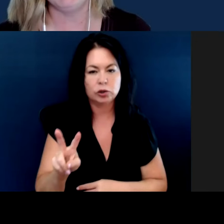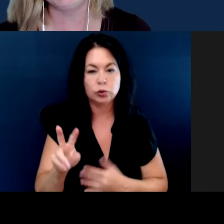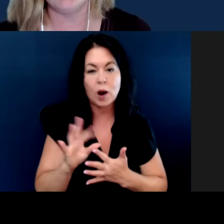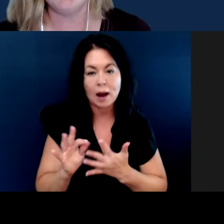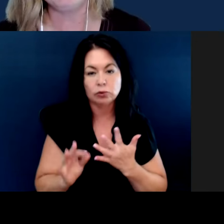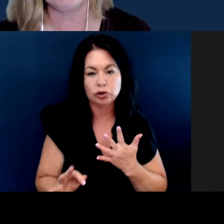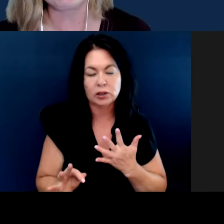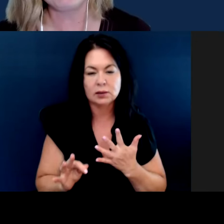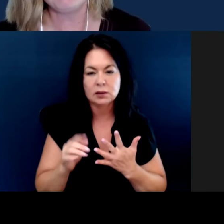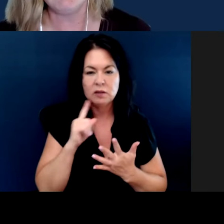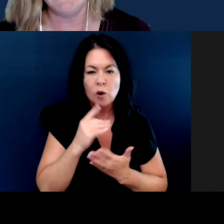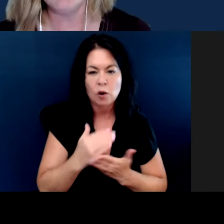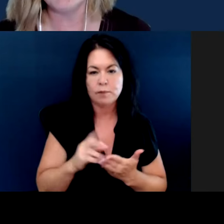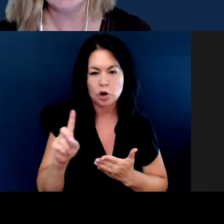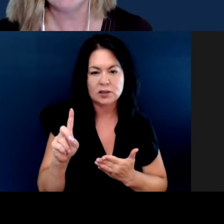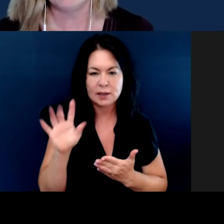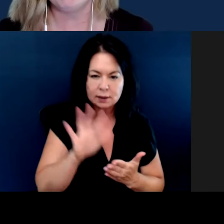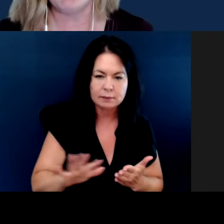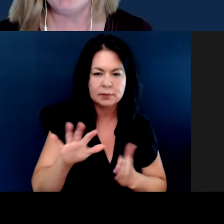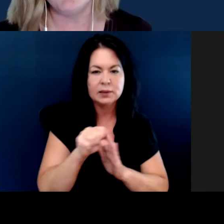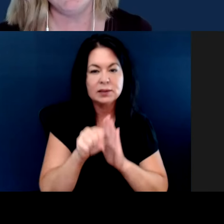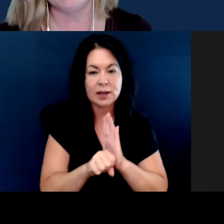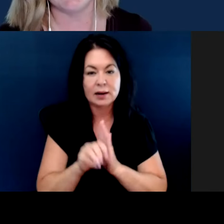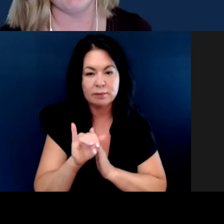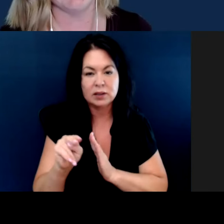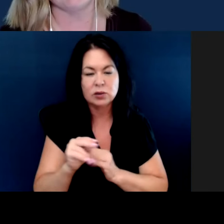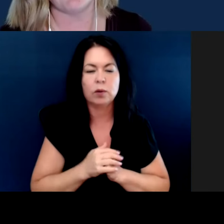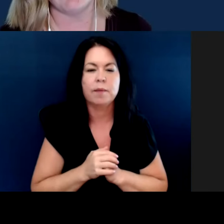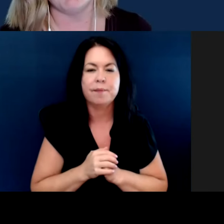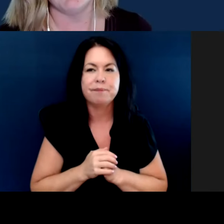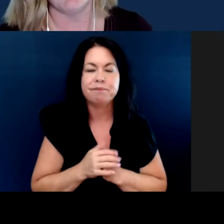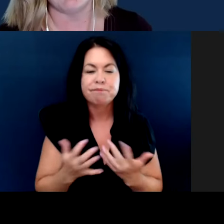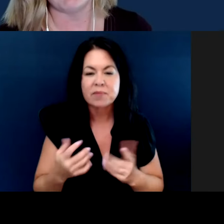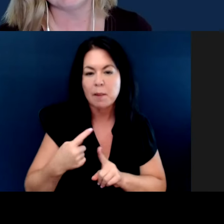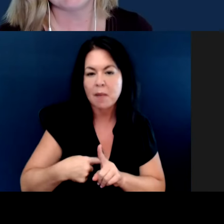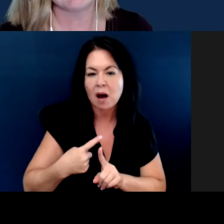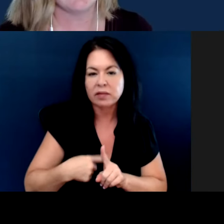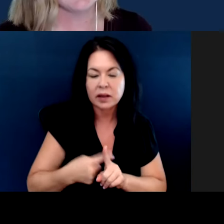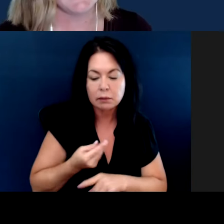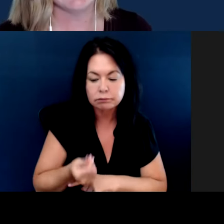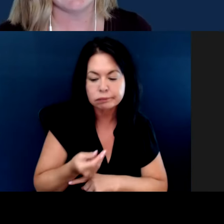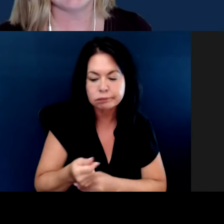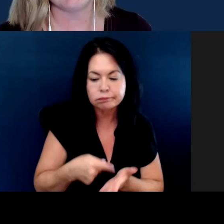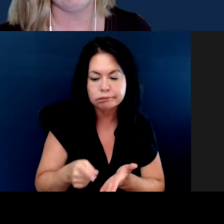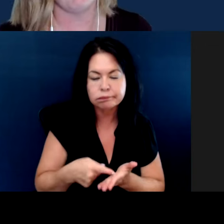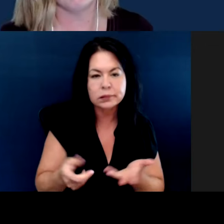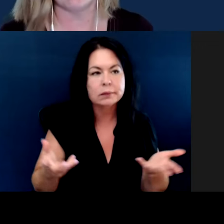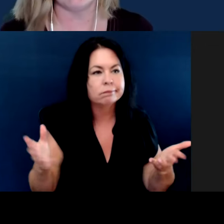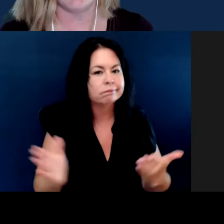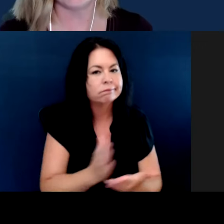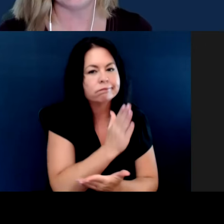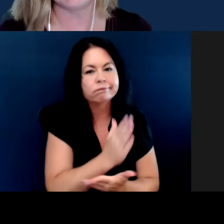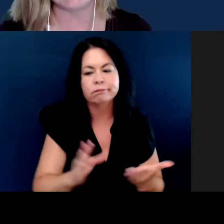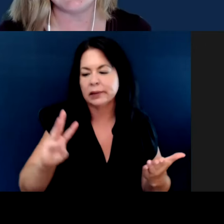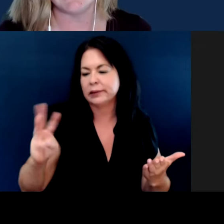in Minnesota. And the monthly premiums can range from about $6.80 to